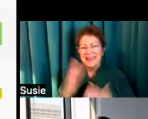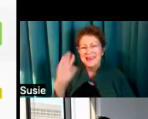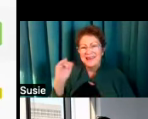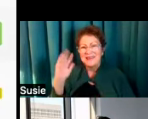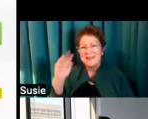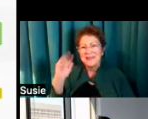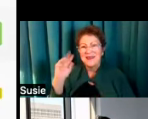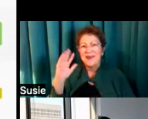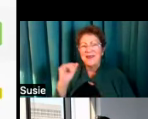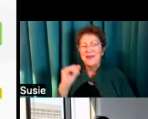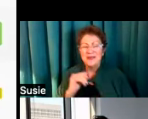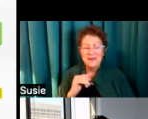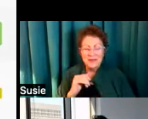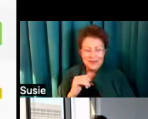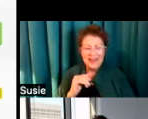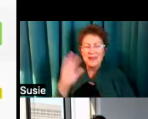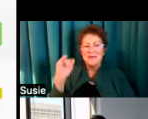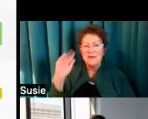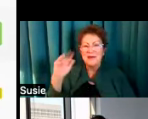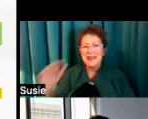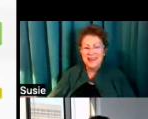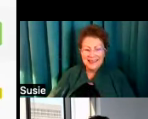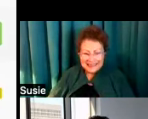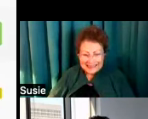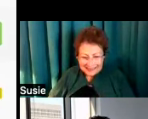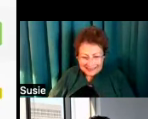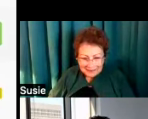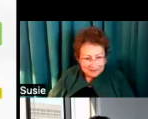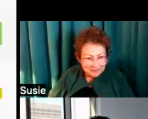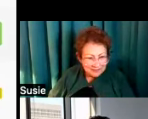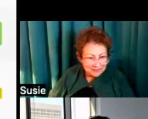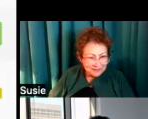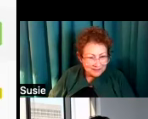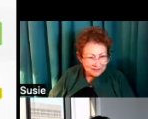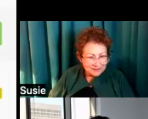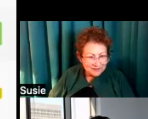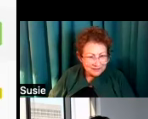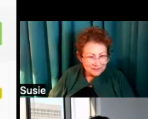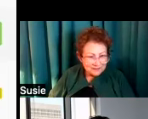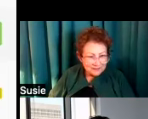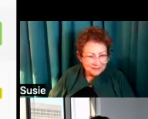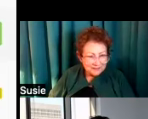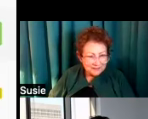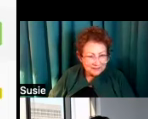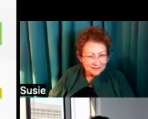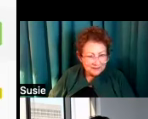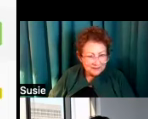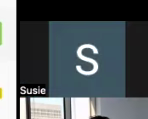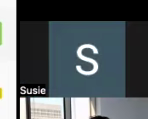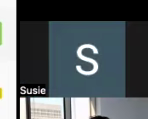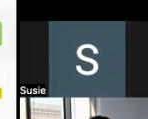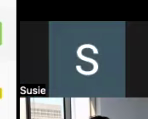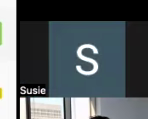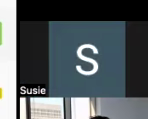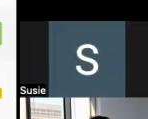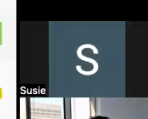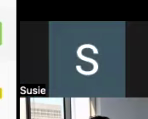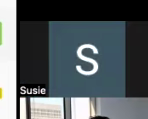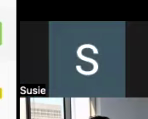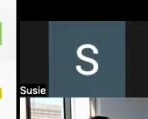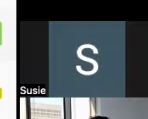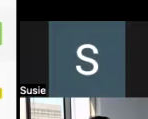are wonderful. We'll see you again Oh, soon. thank you. Bye-bye. All right, Daniel, next question. What